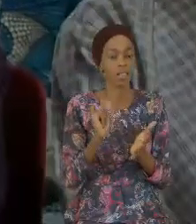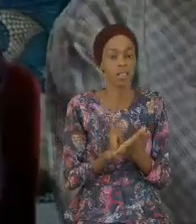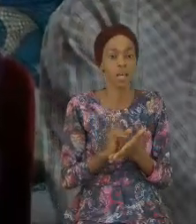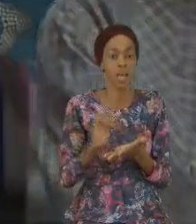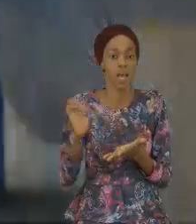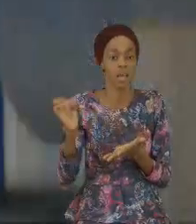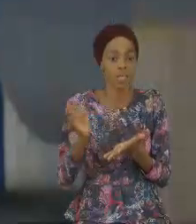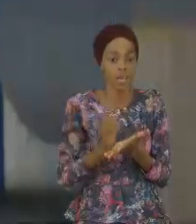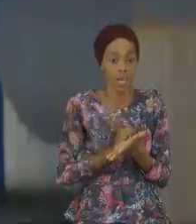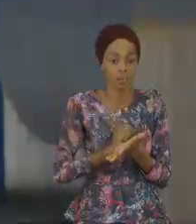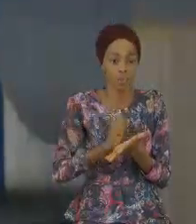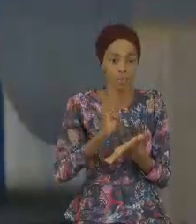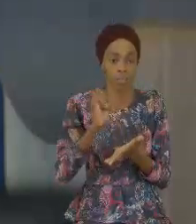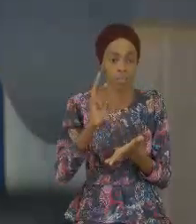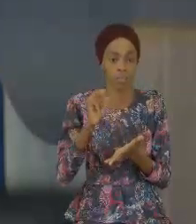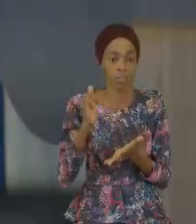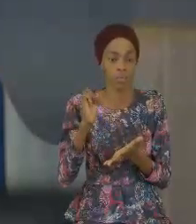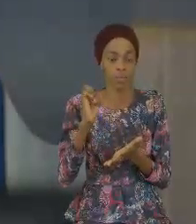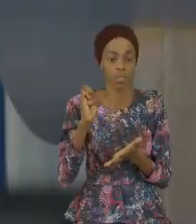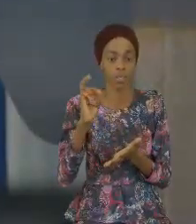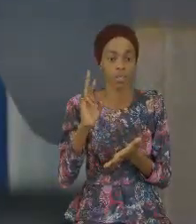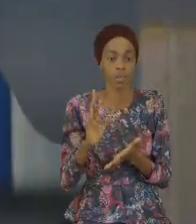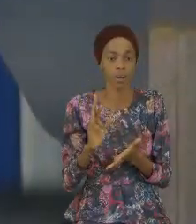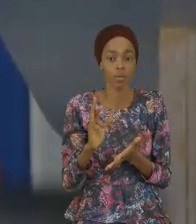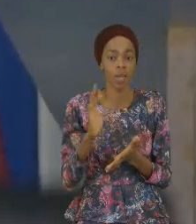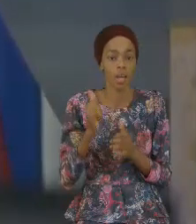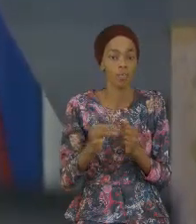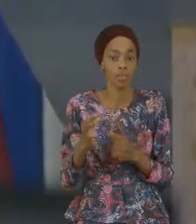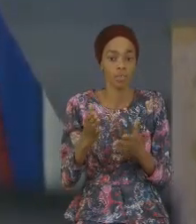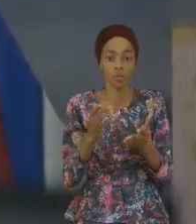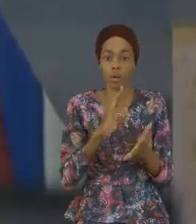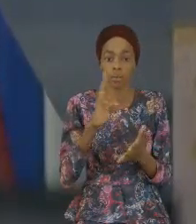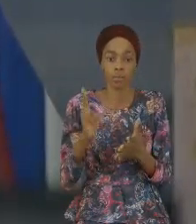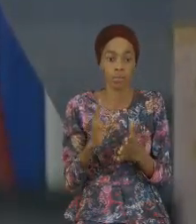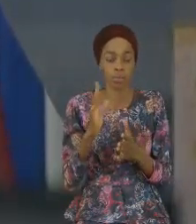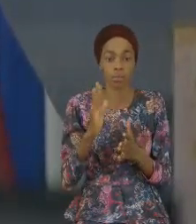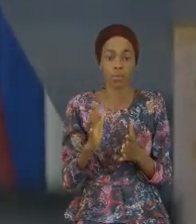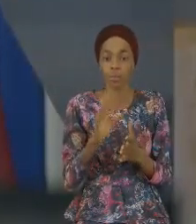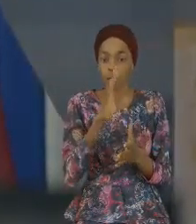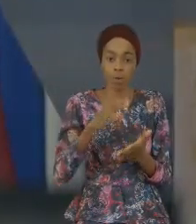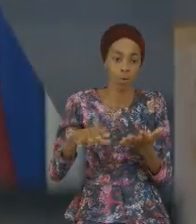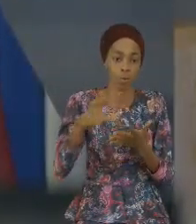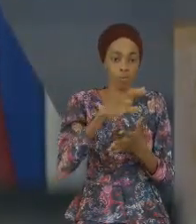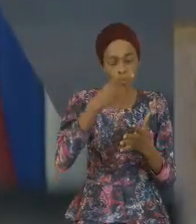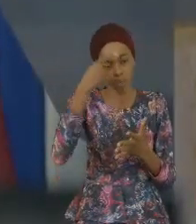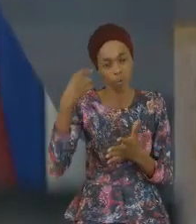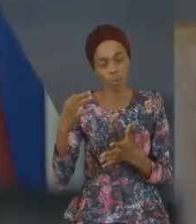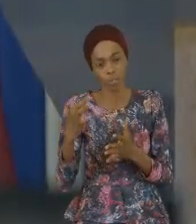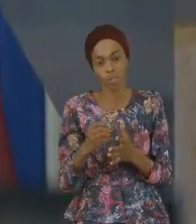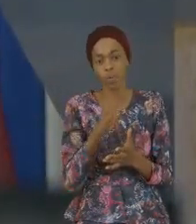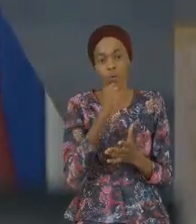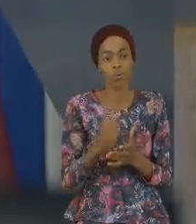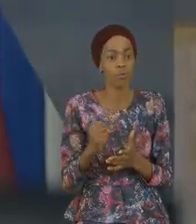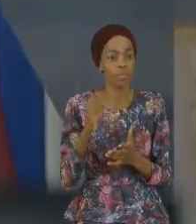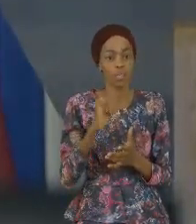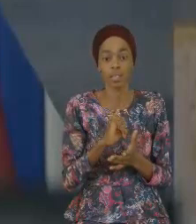same line will be confused, because the old is trying to come out and the new is trying to